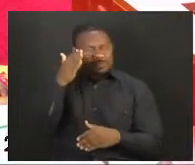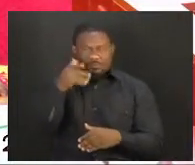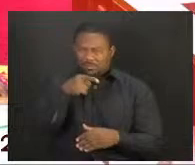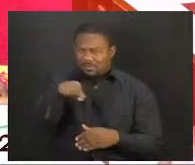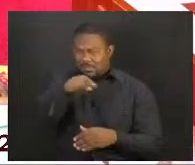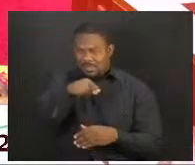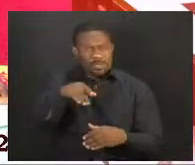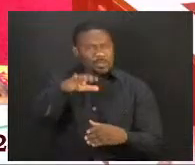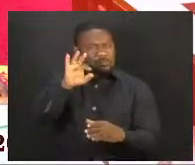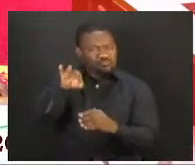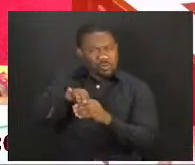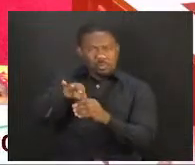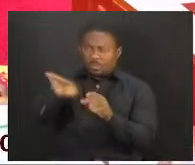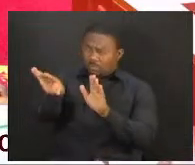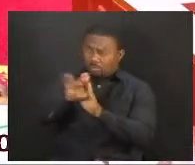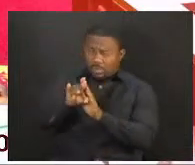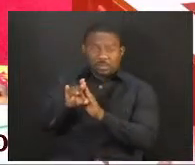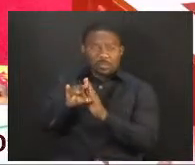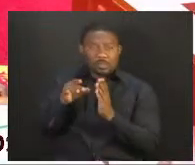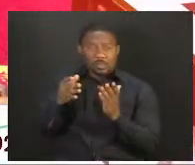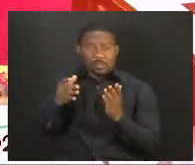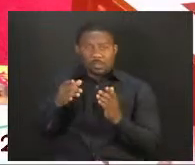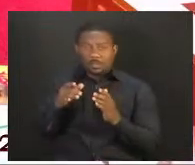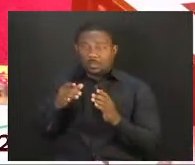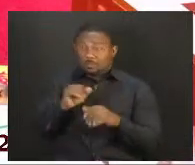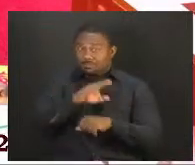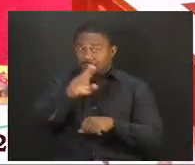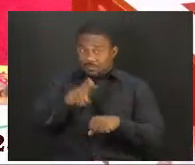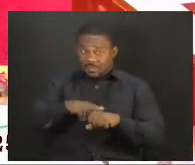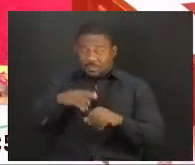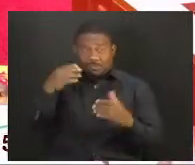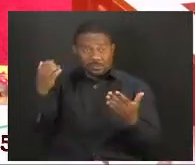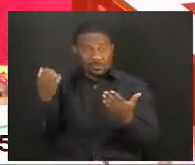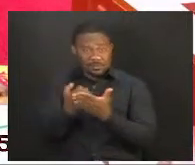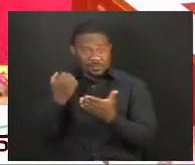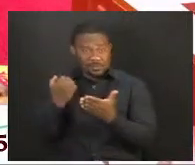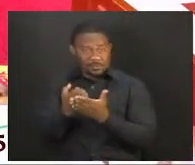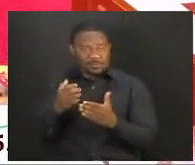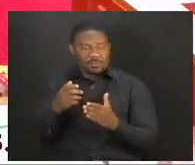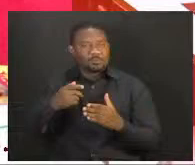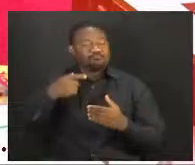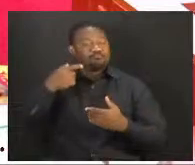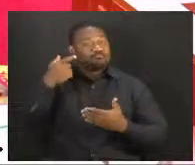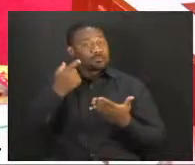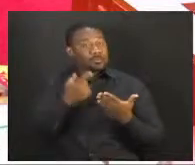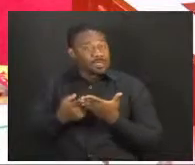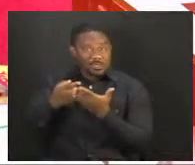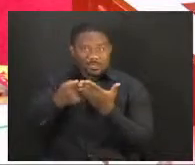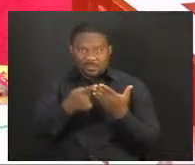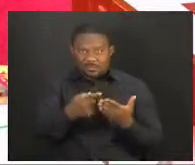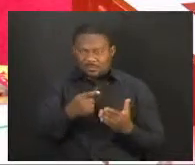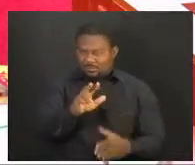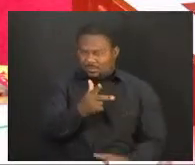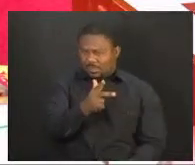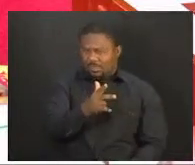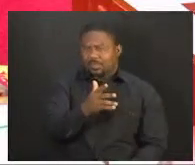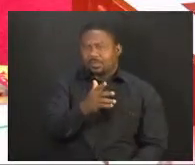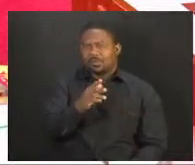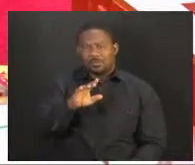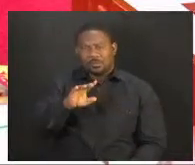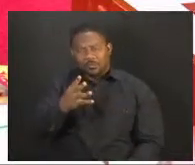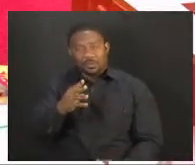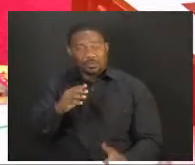actively participated in the National Economic Dialogue on the 3rd and 4th of March